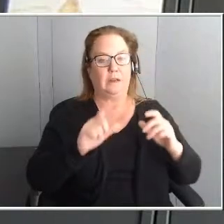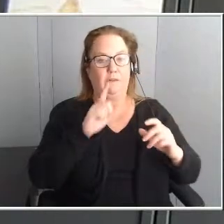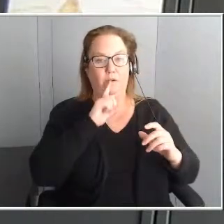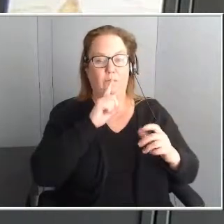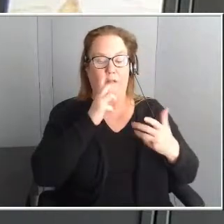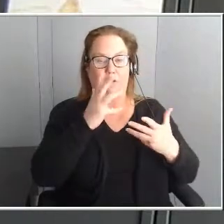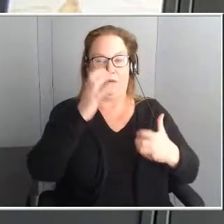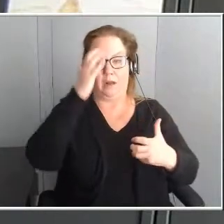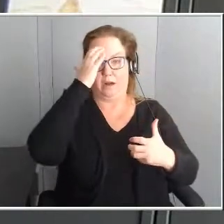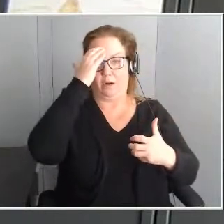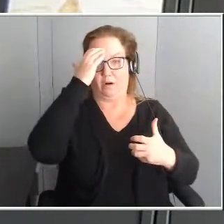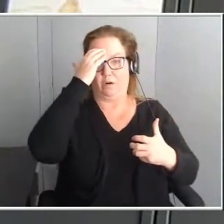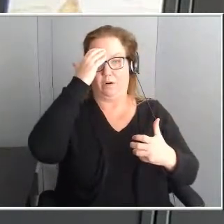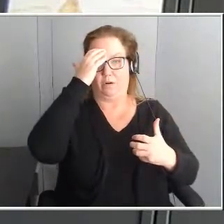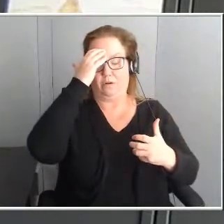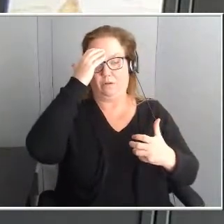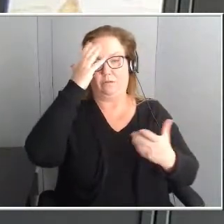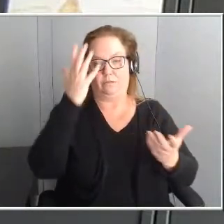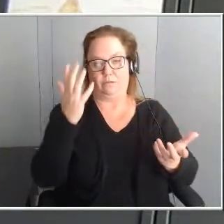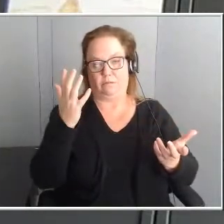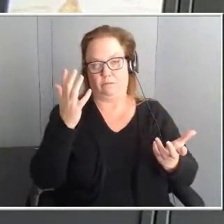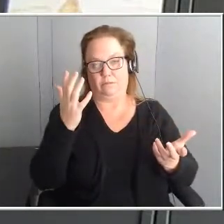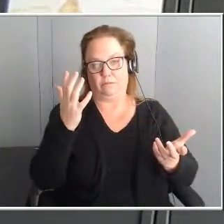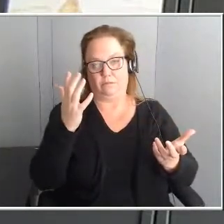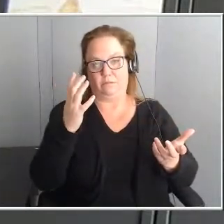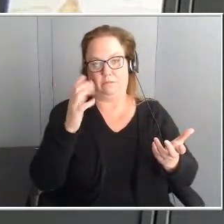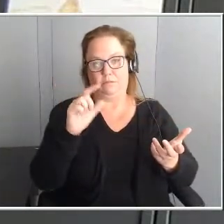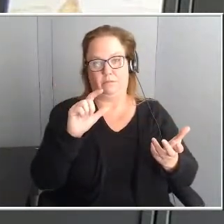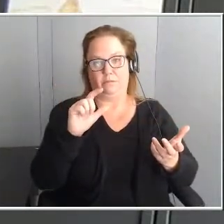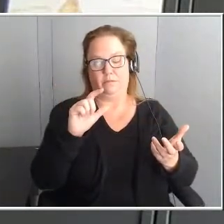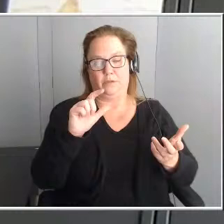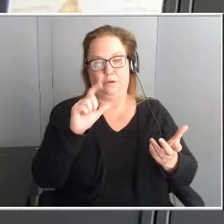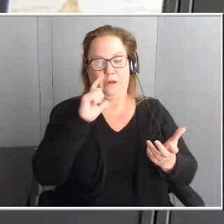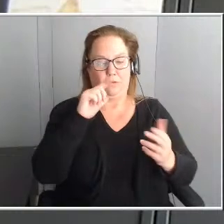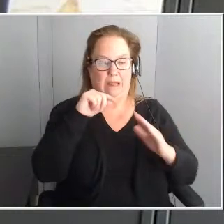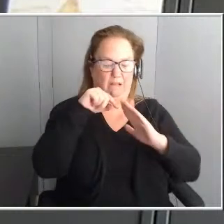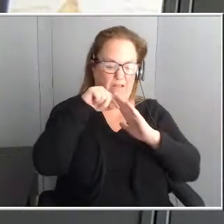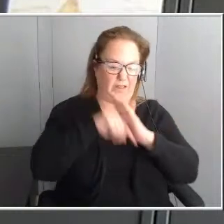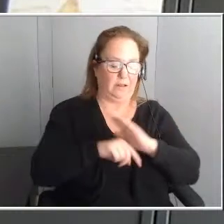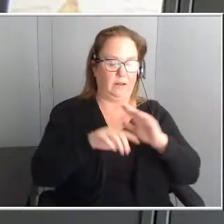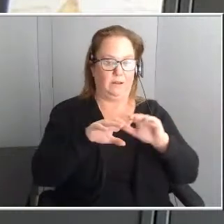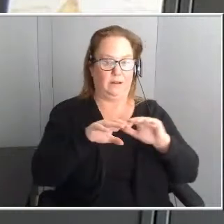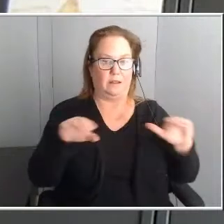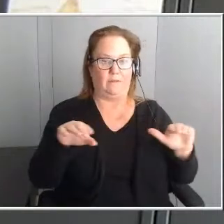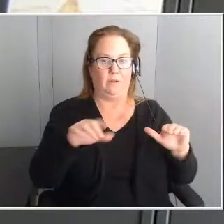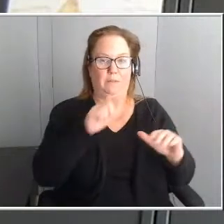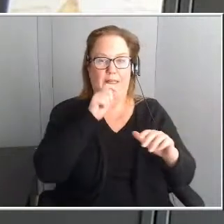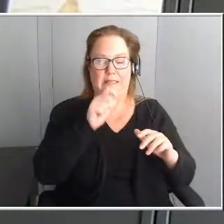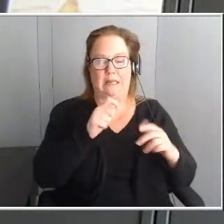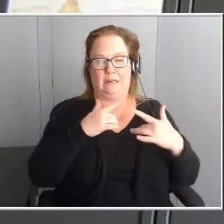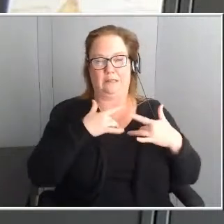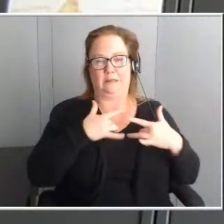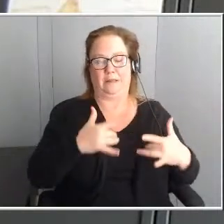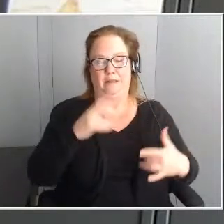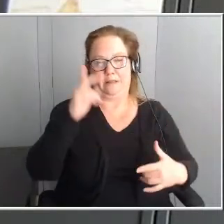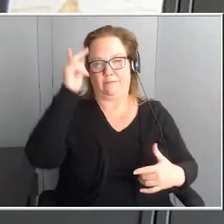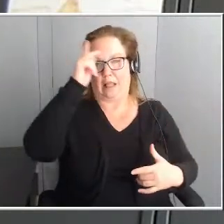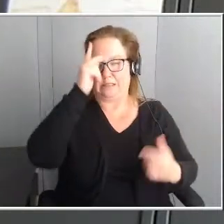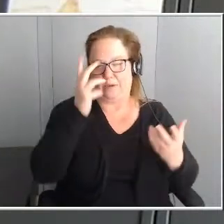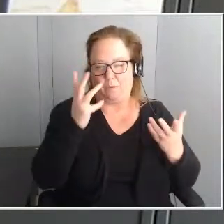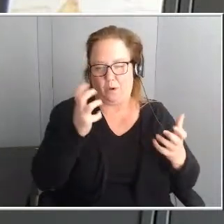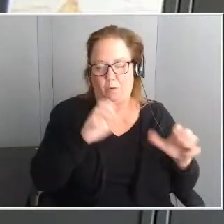want to know, you can go down to granular level, but that's not generally the philosophy of wastewater. We want to